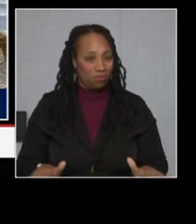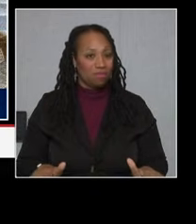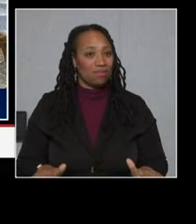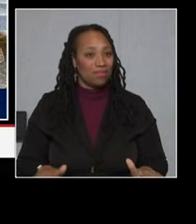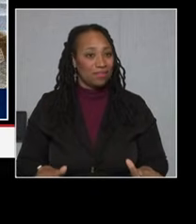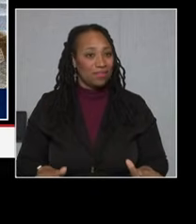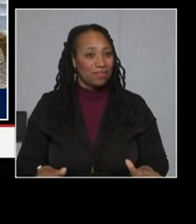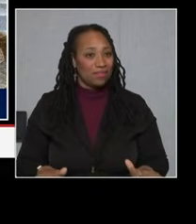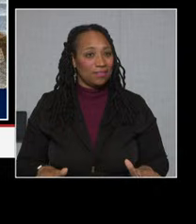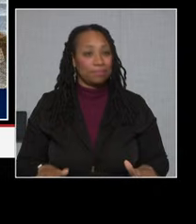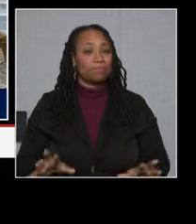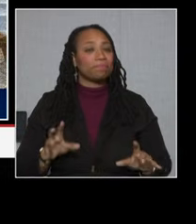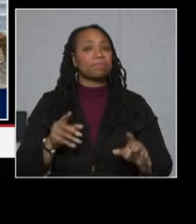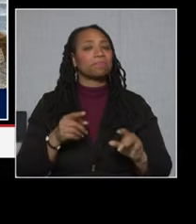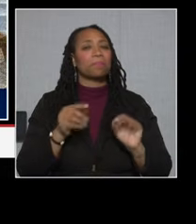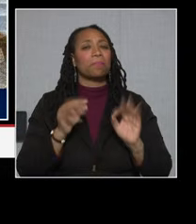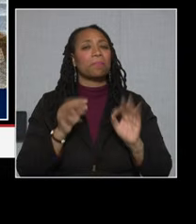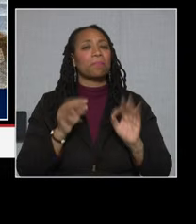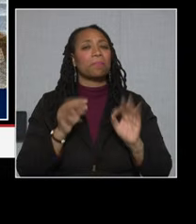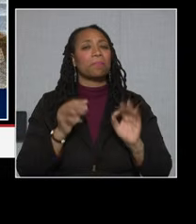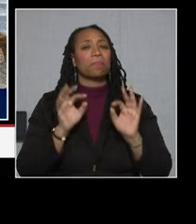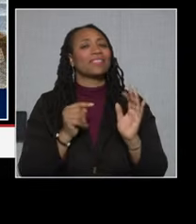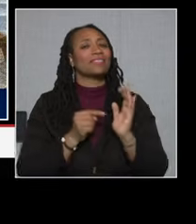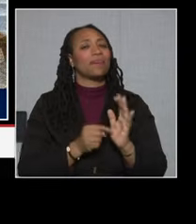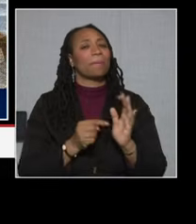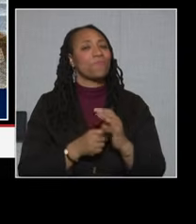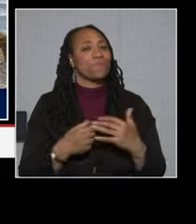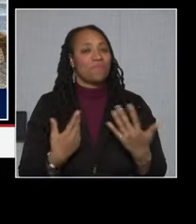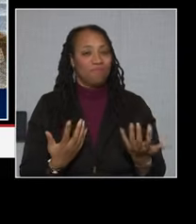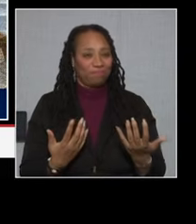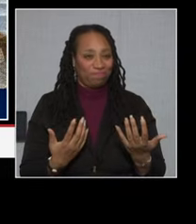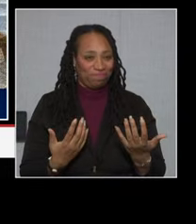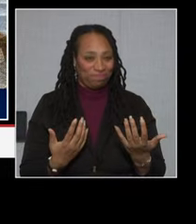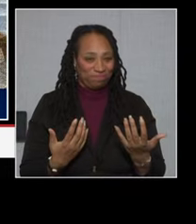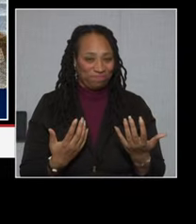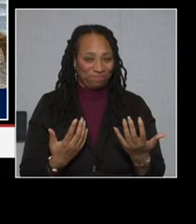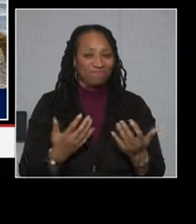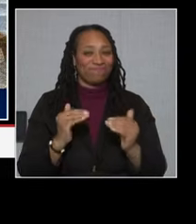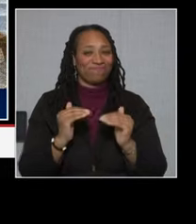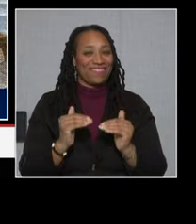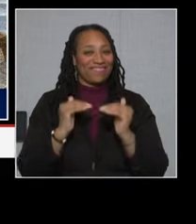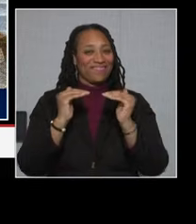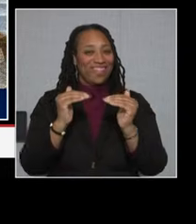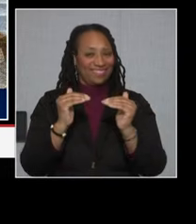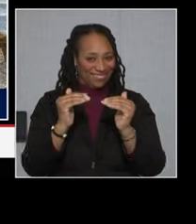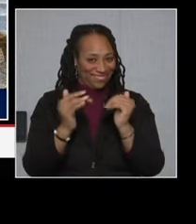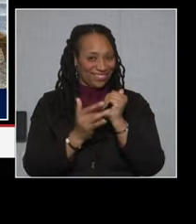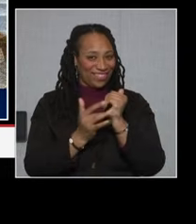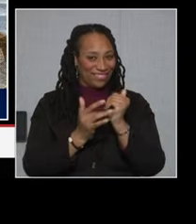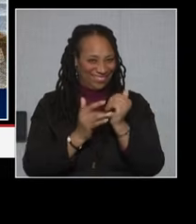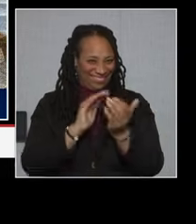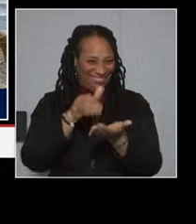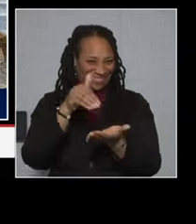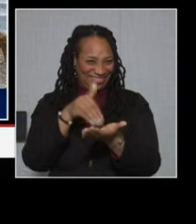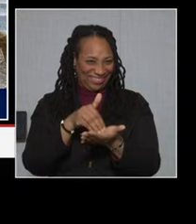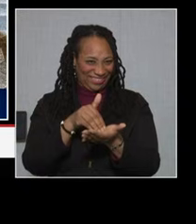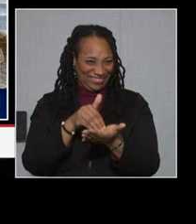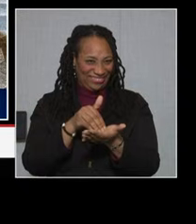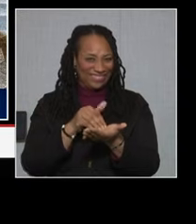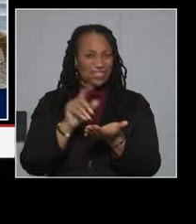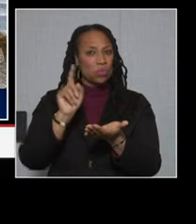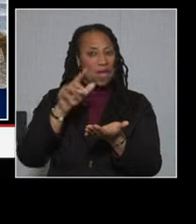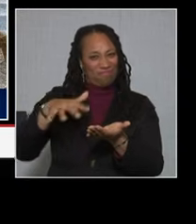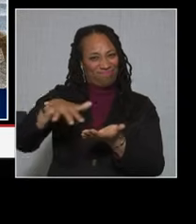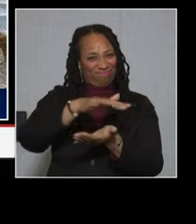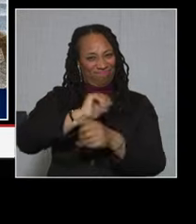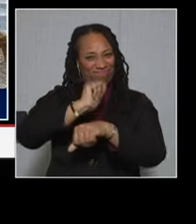Ward 8 this year. This is a place where public high school students come from all over the city, 25 different schools,